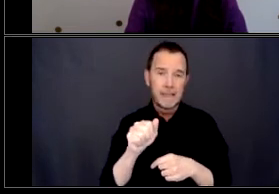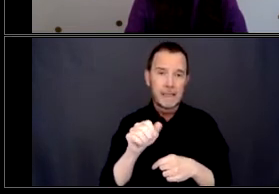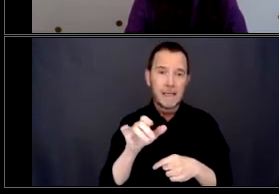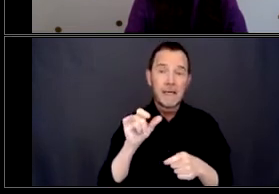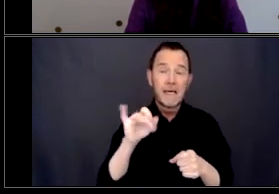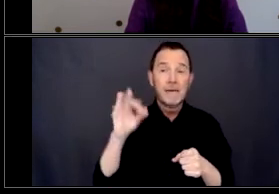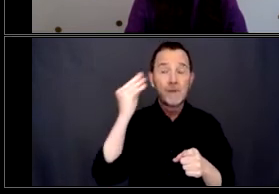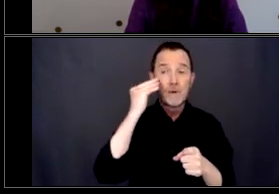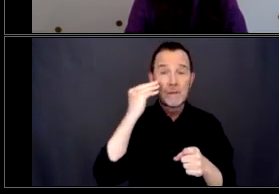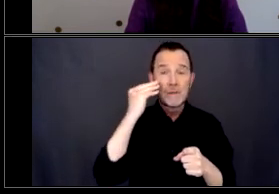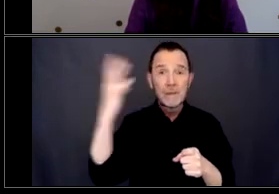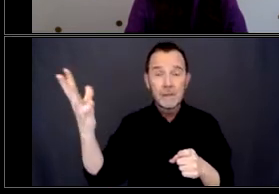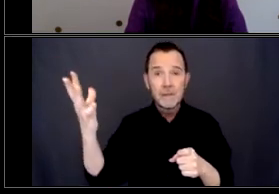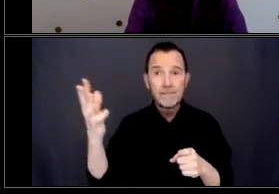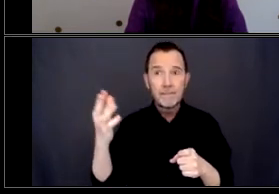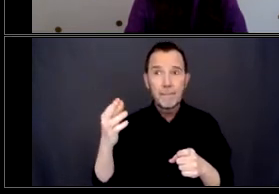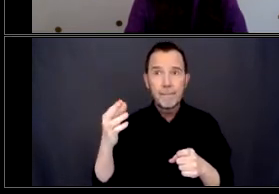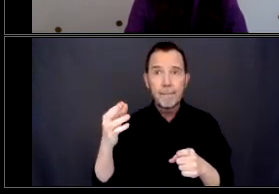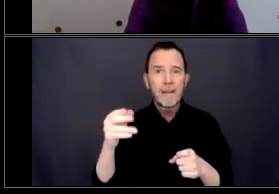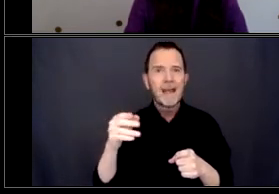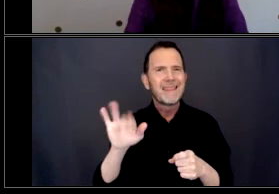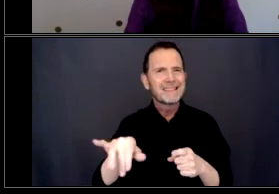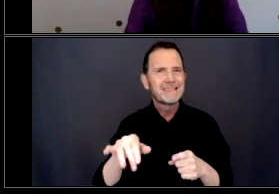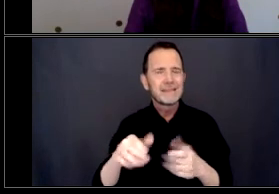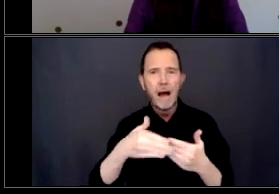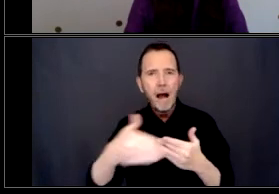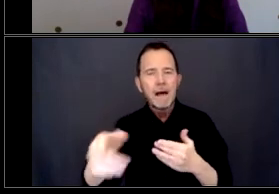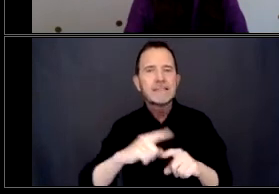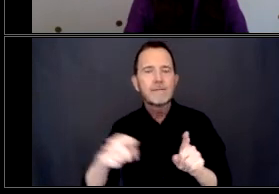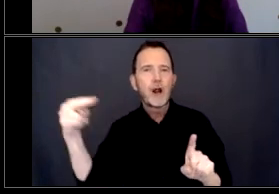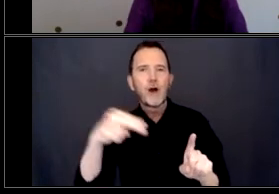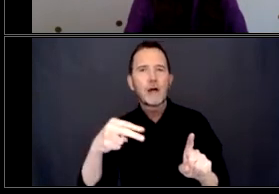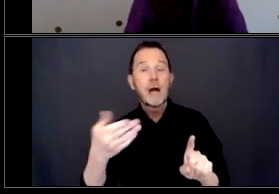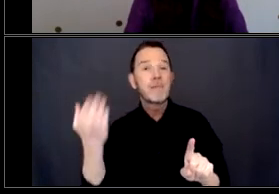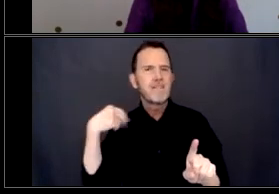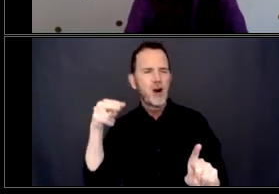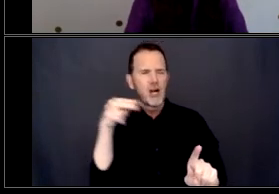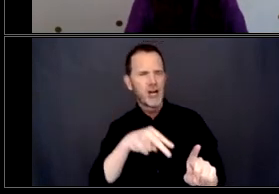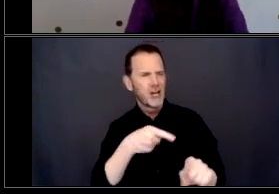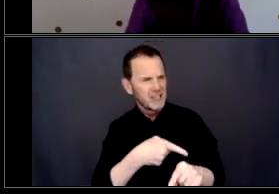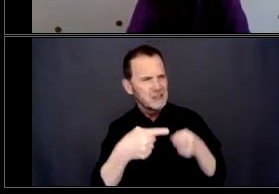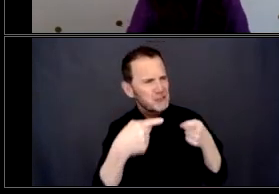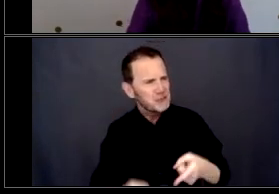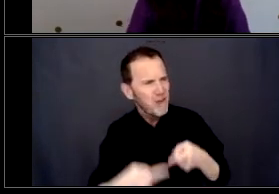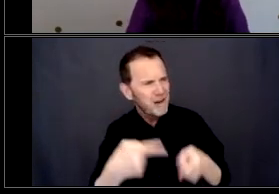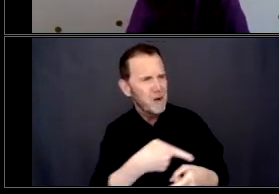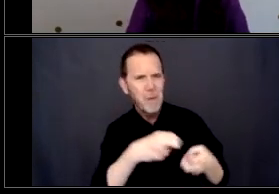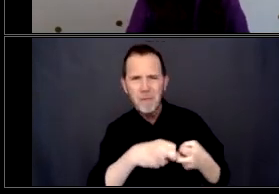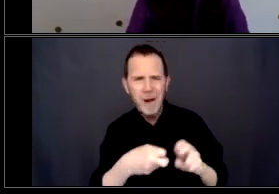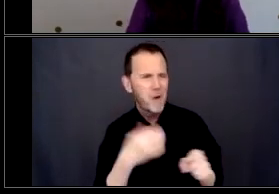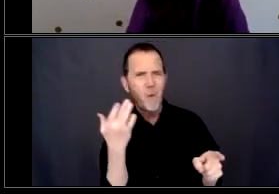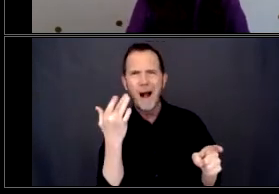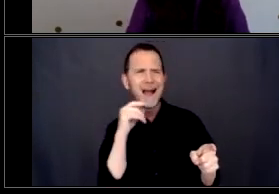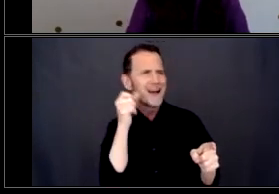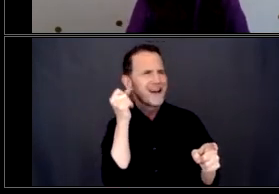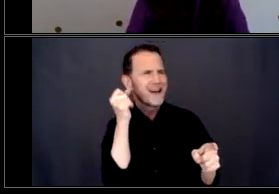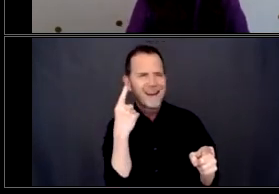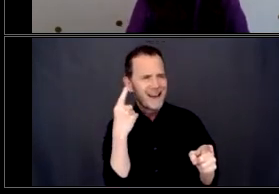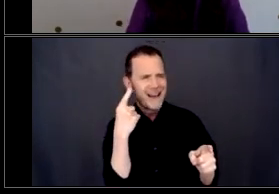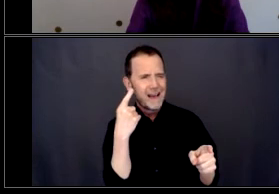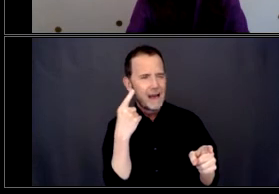profile changes from somebody who's a struggling employee and we don't know what we can do about it, to a struggling employee who is